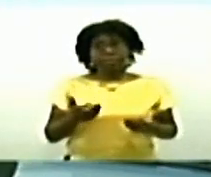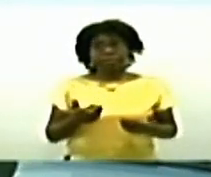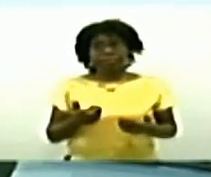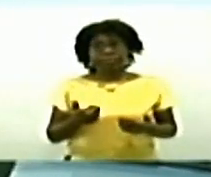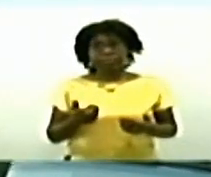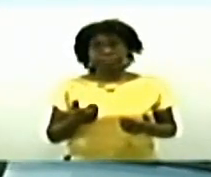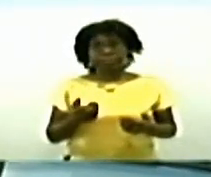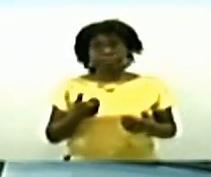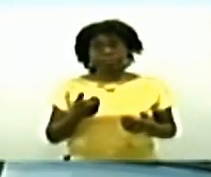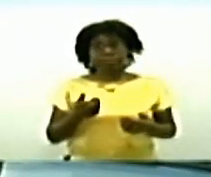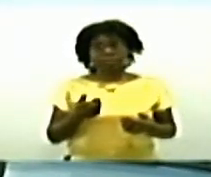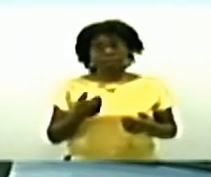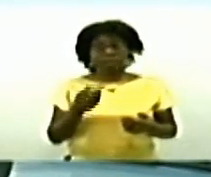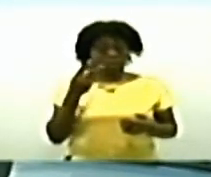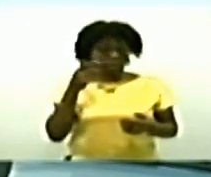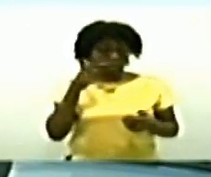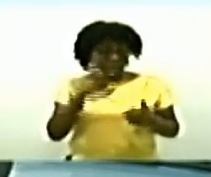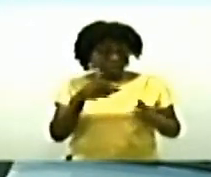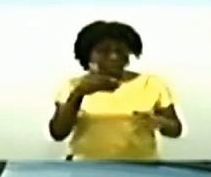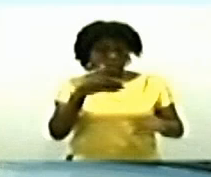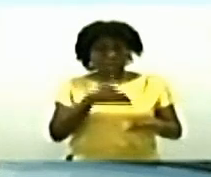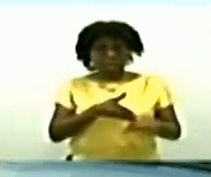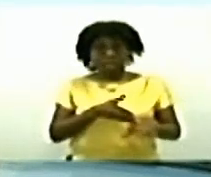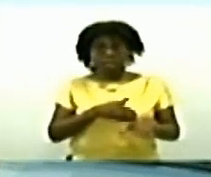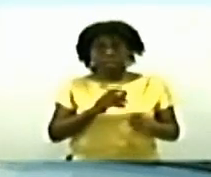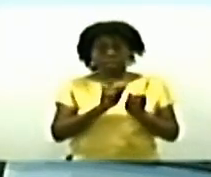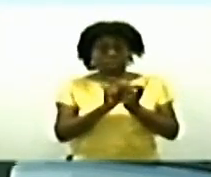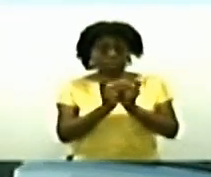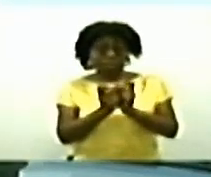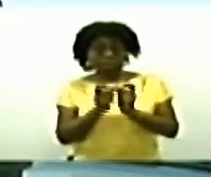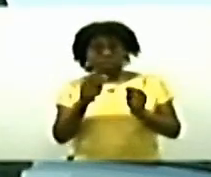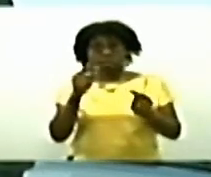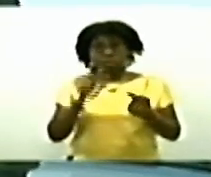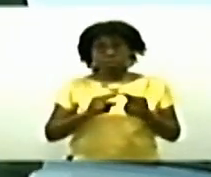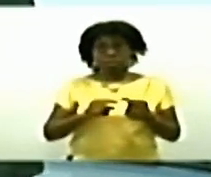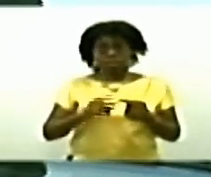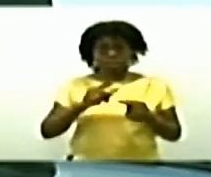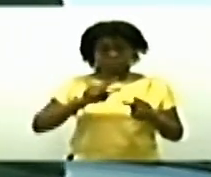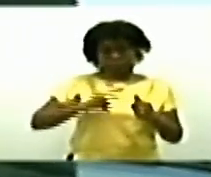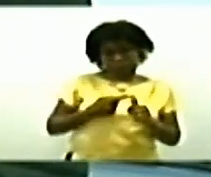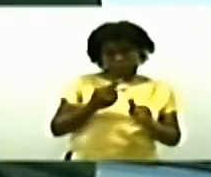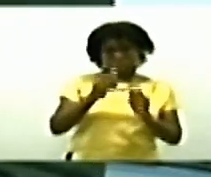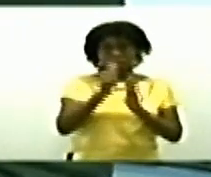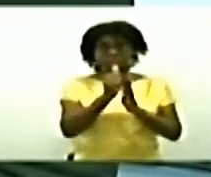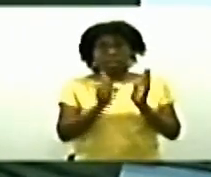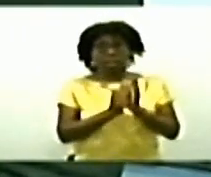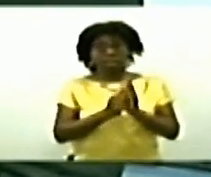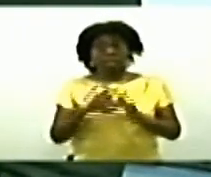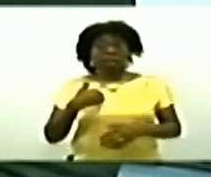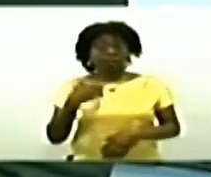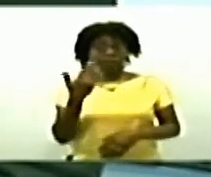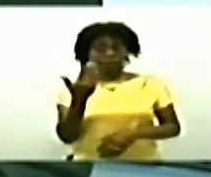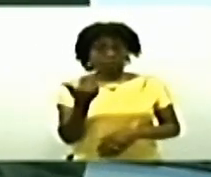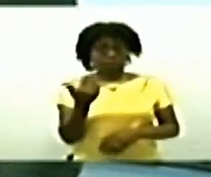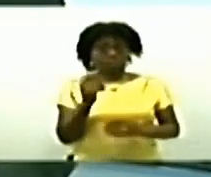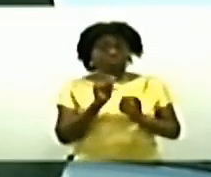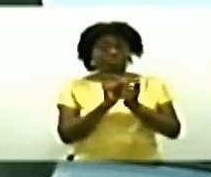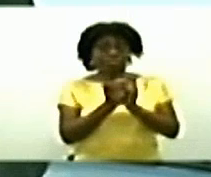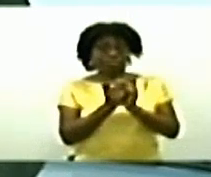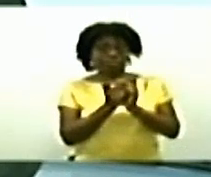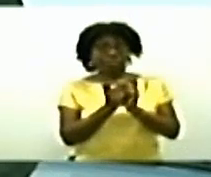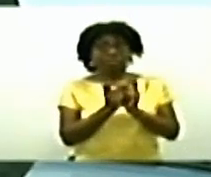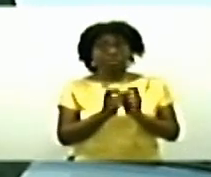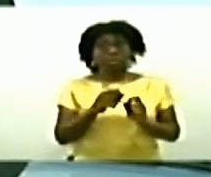Mr. President, in looking at the amendments to the Principal Act, there are 14 amendments in this